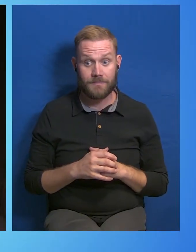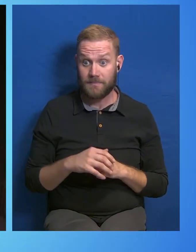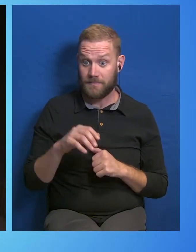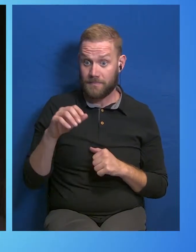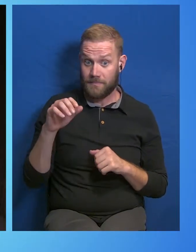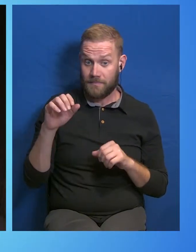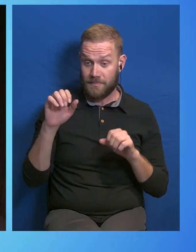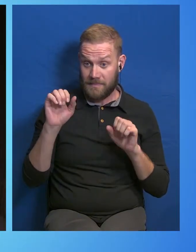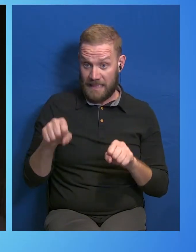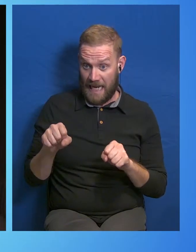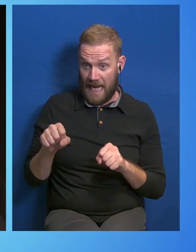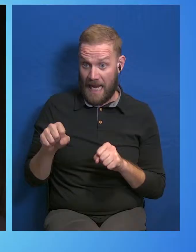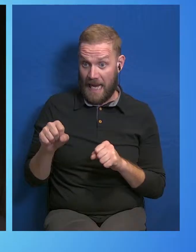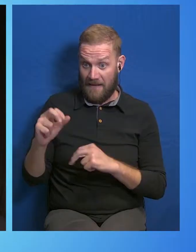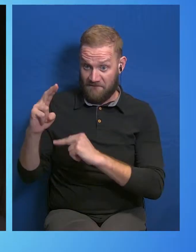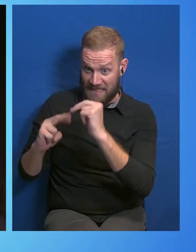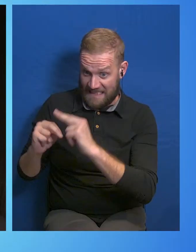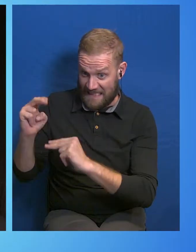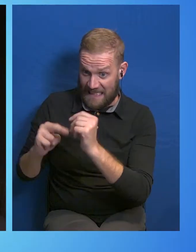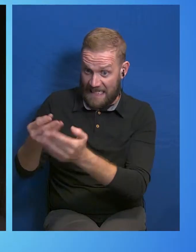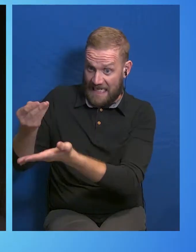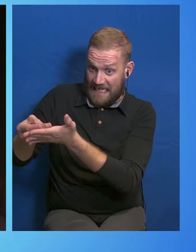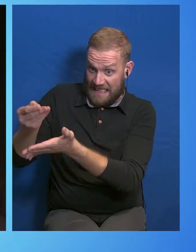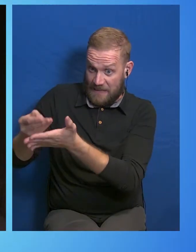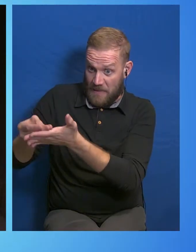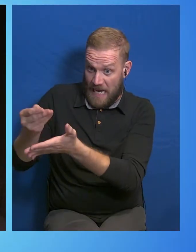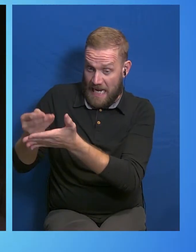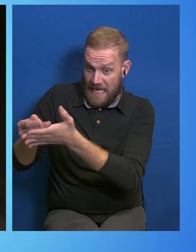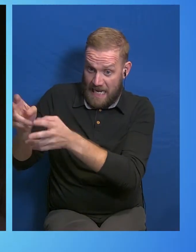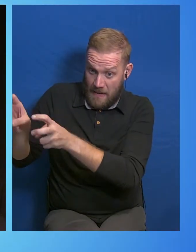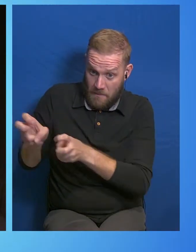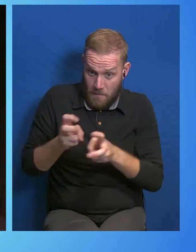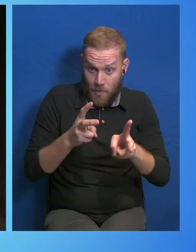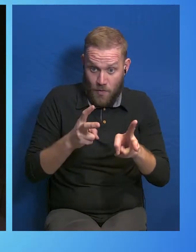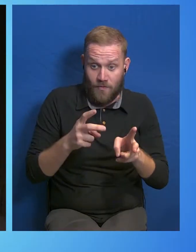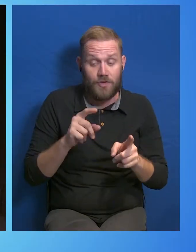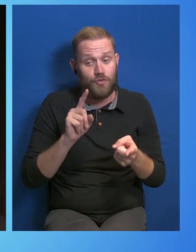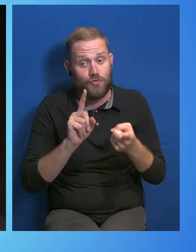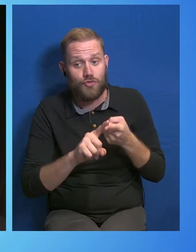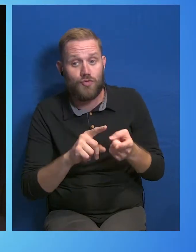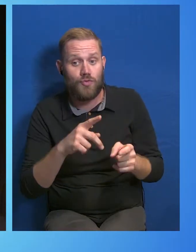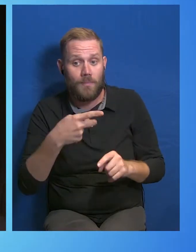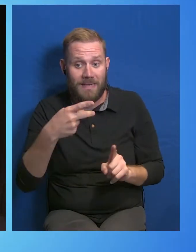Could we take money from the facilities and reallocate it to professional development?